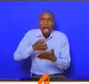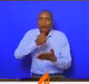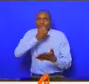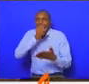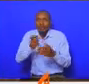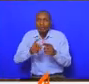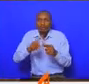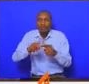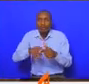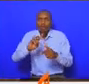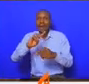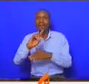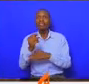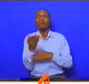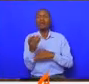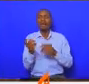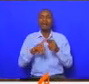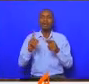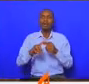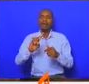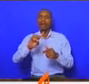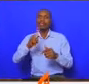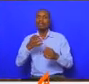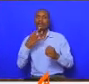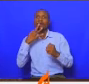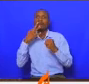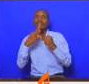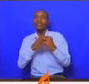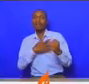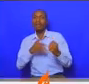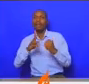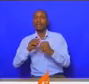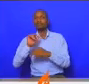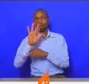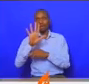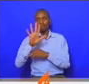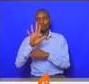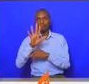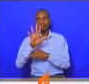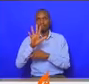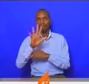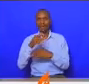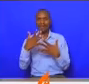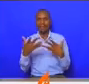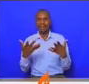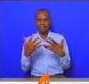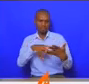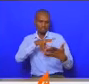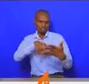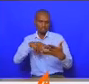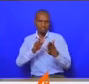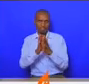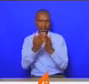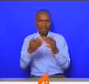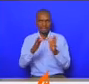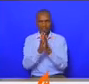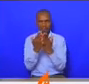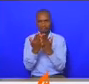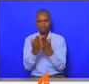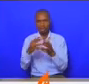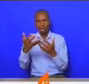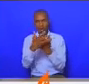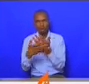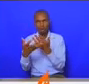91,895. We need learning materials, like books, computers,